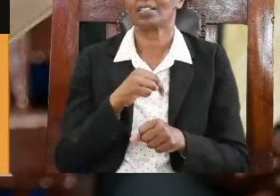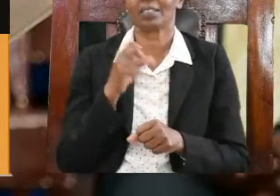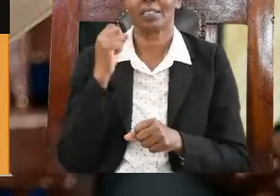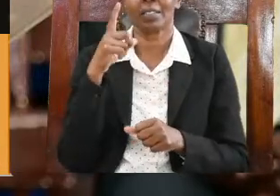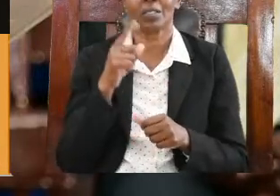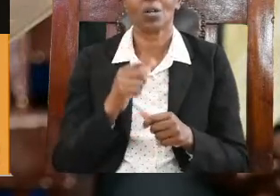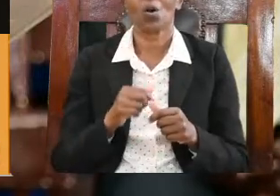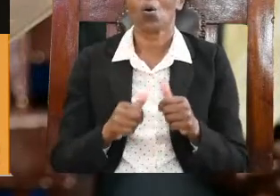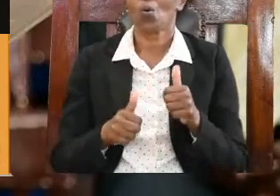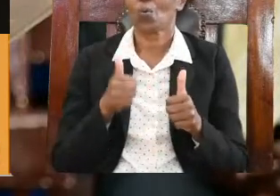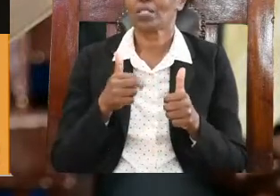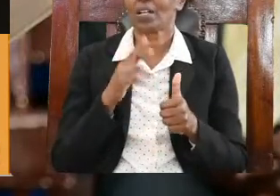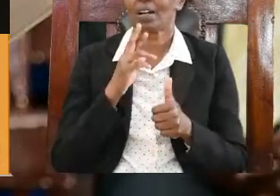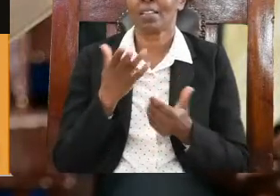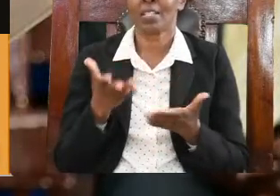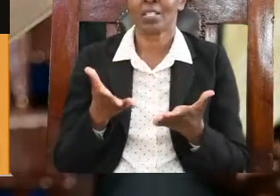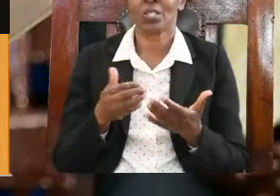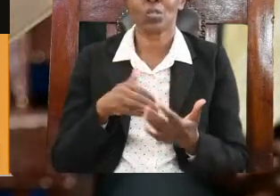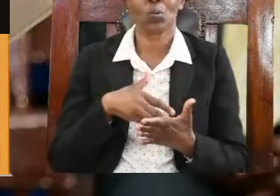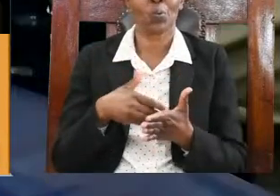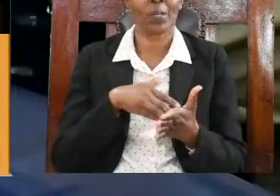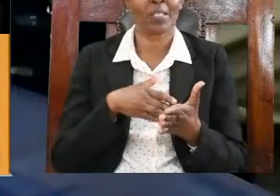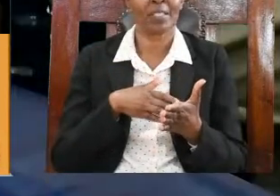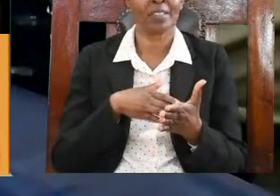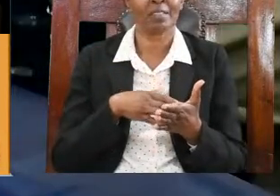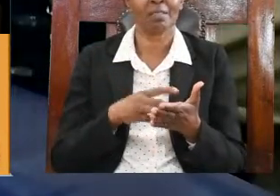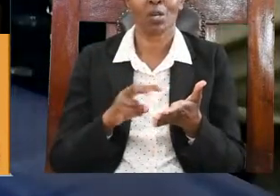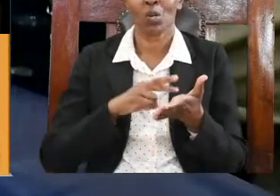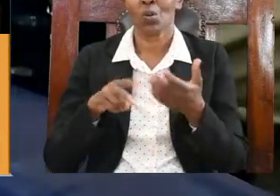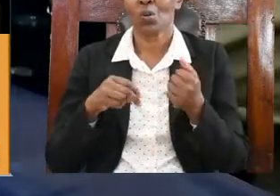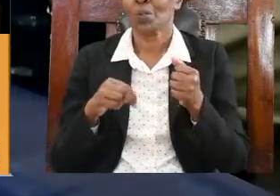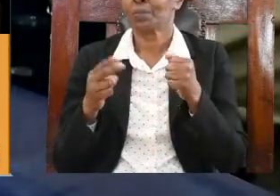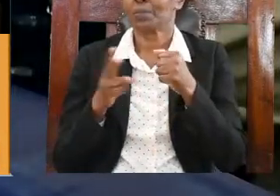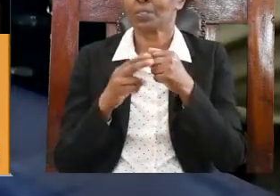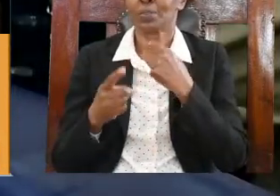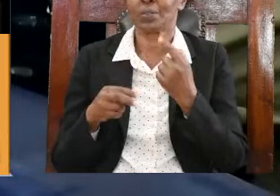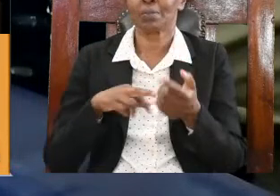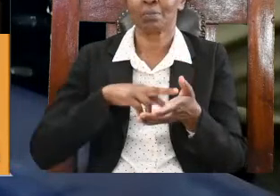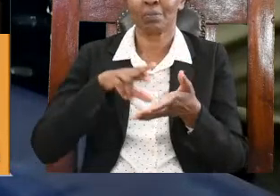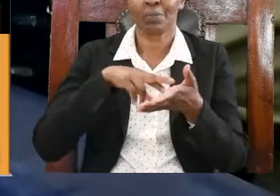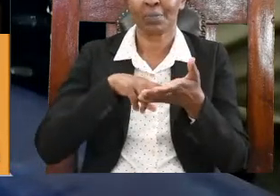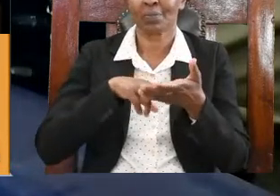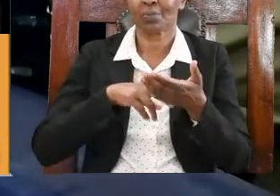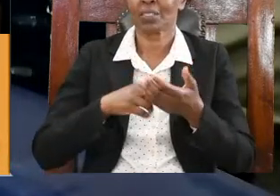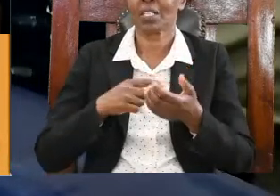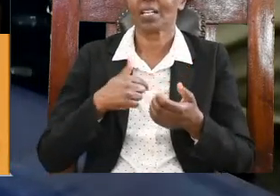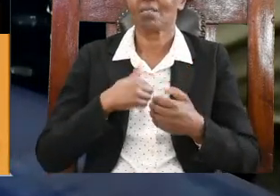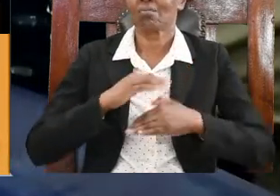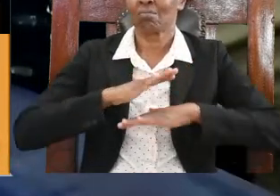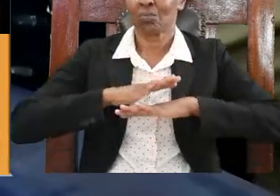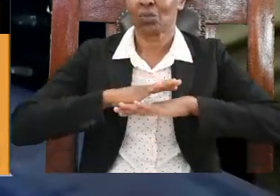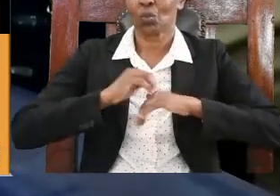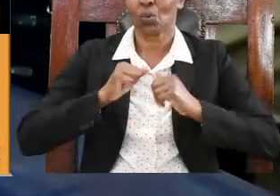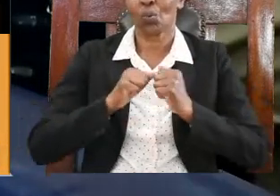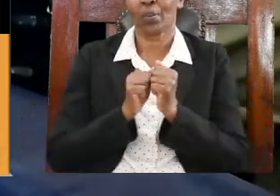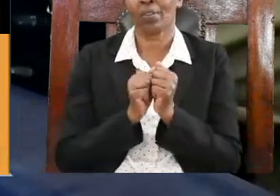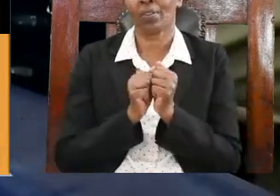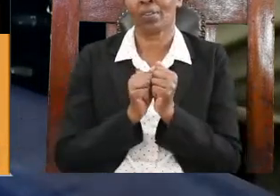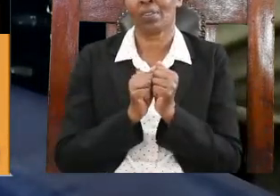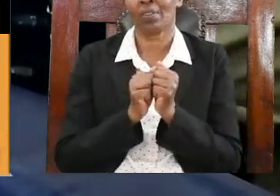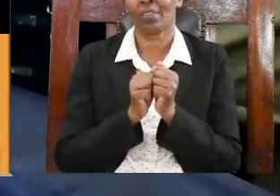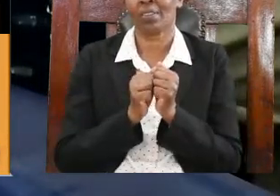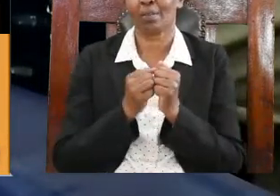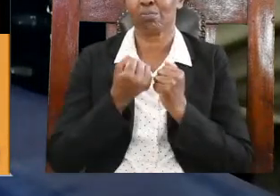are. One, in verse 10 we read that I am content with weakness in